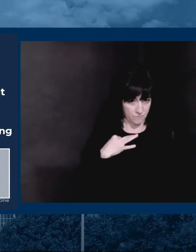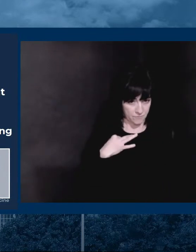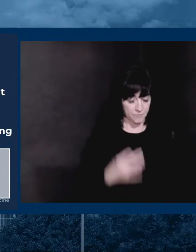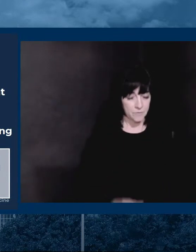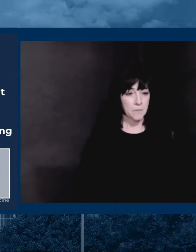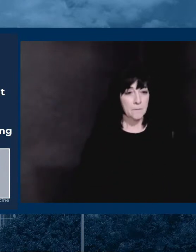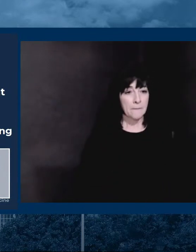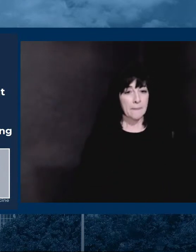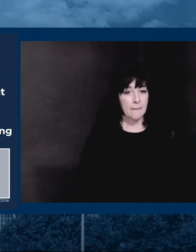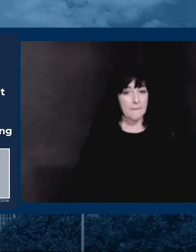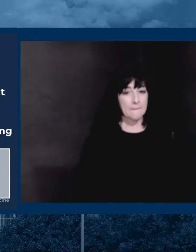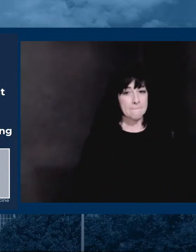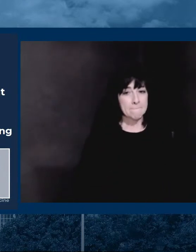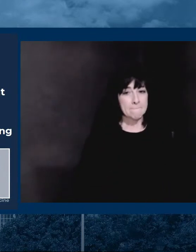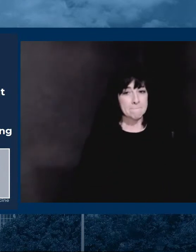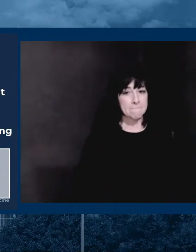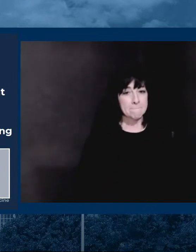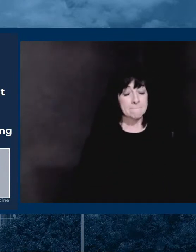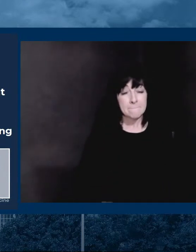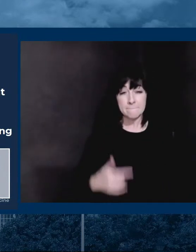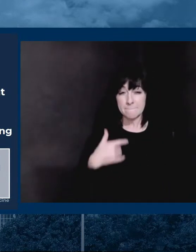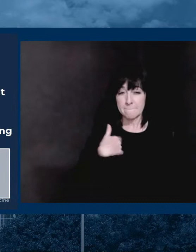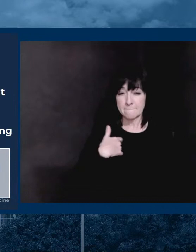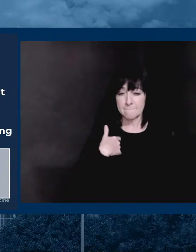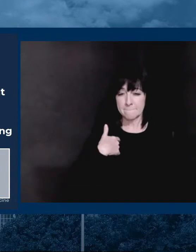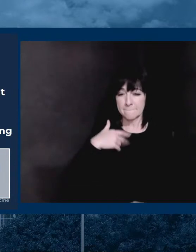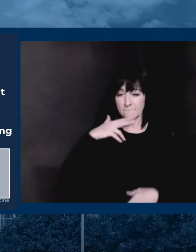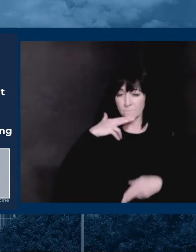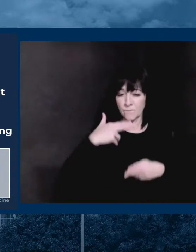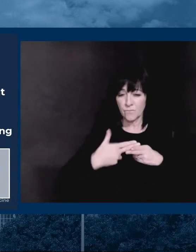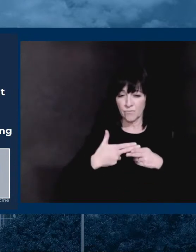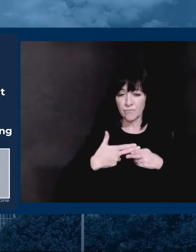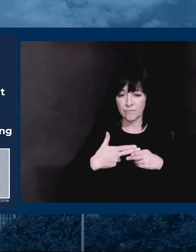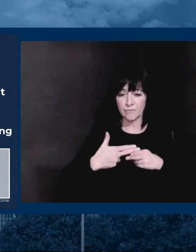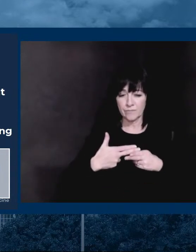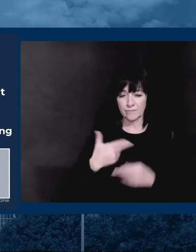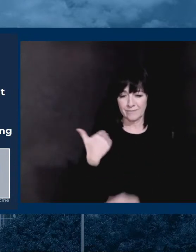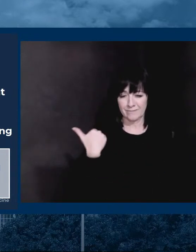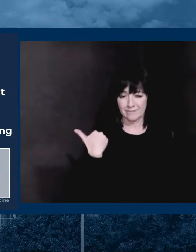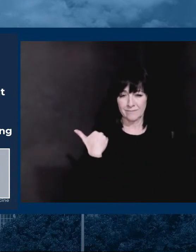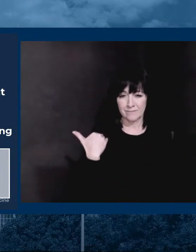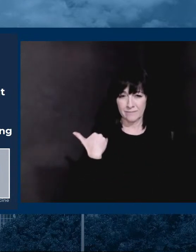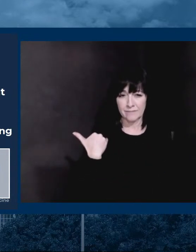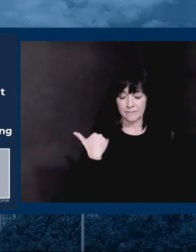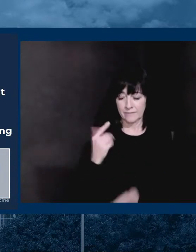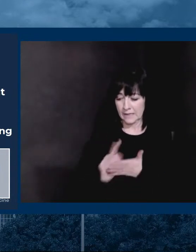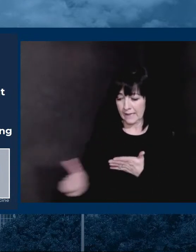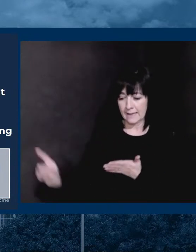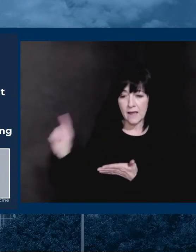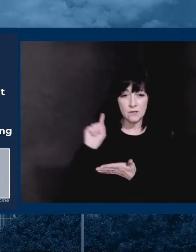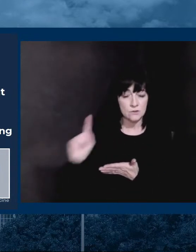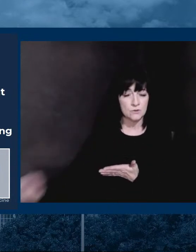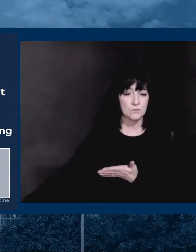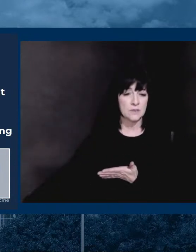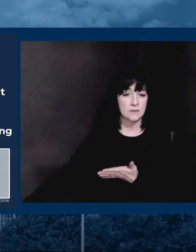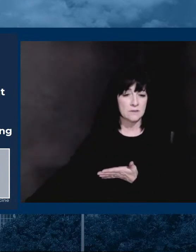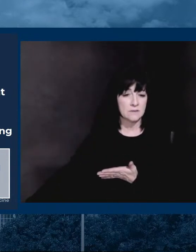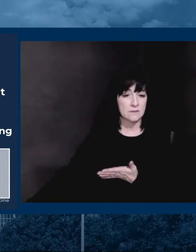So as I mentioned last week, if we,